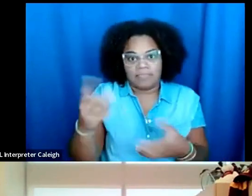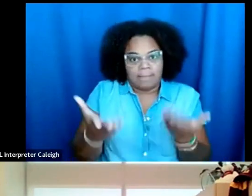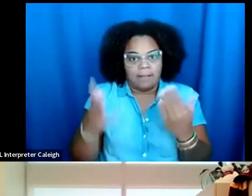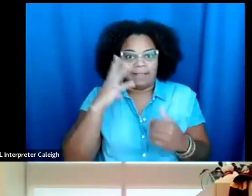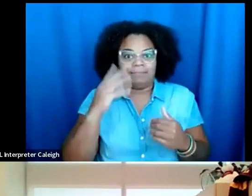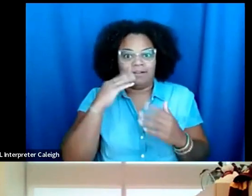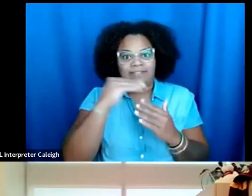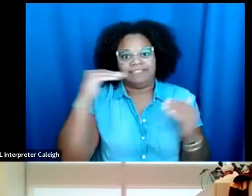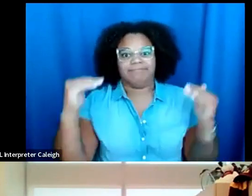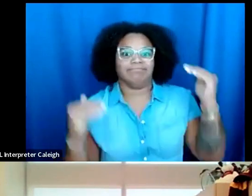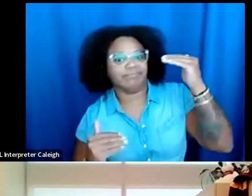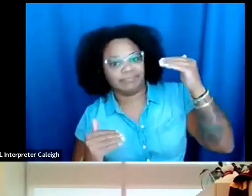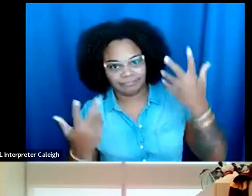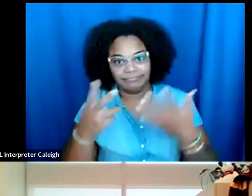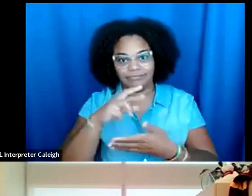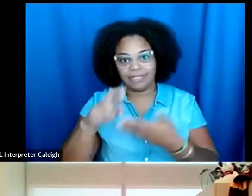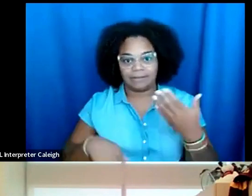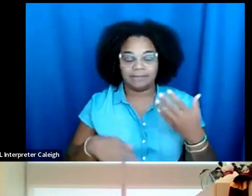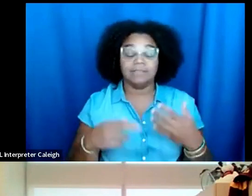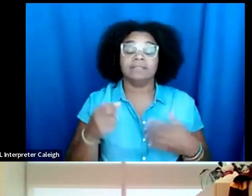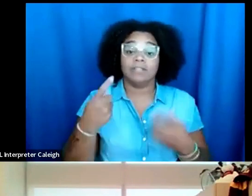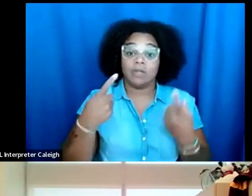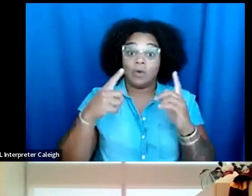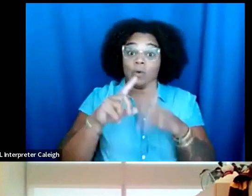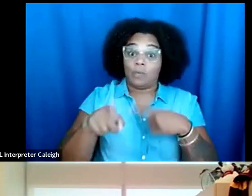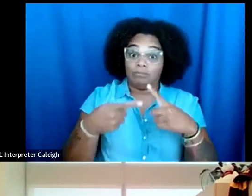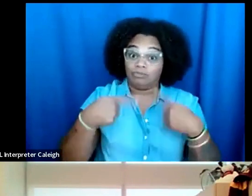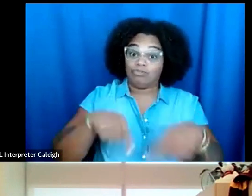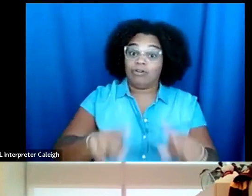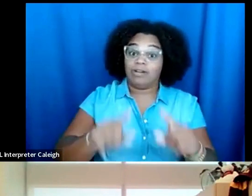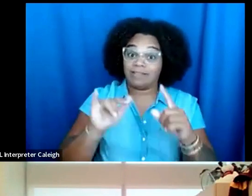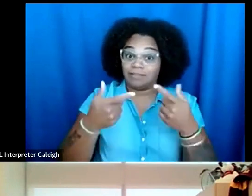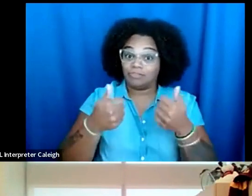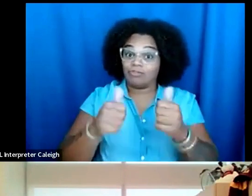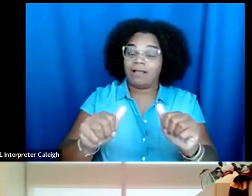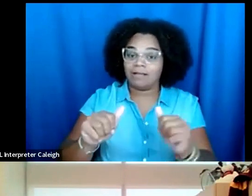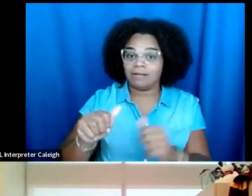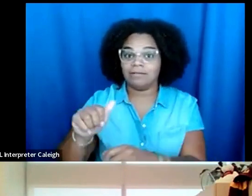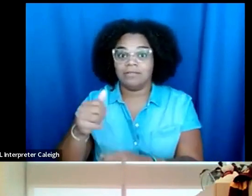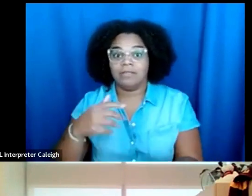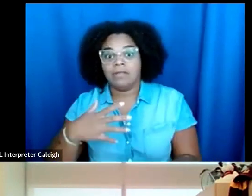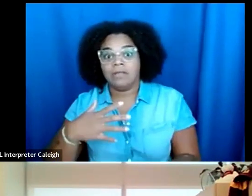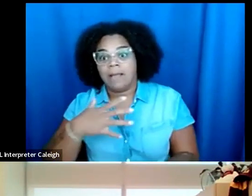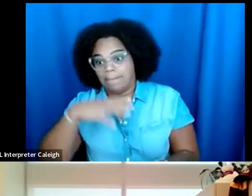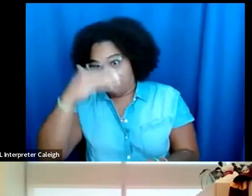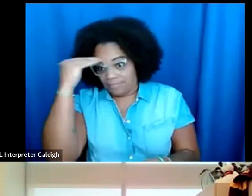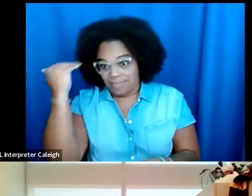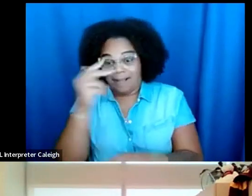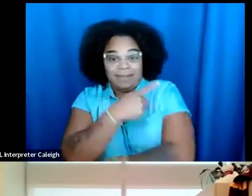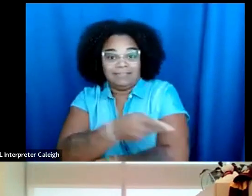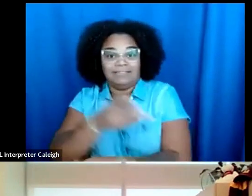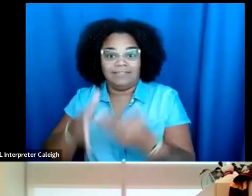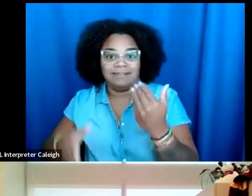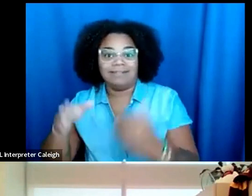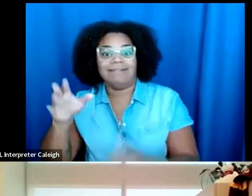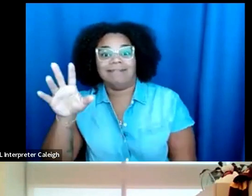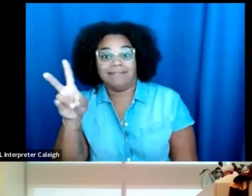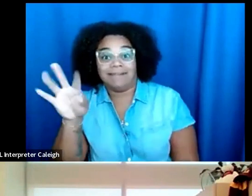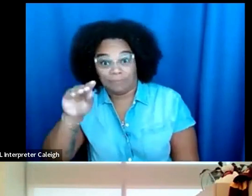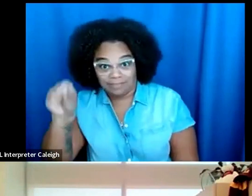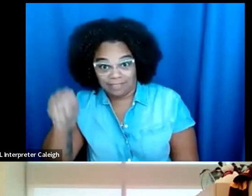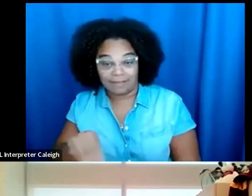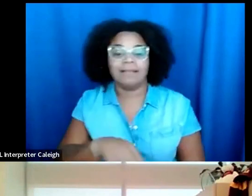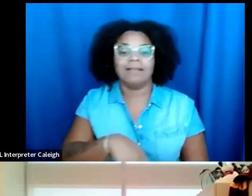Black patients completed treatment 79.8% of the time, while white patients completed treatment 87.3% of the time.